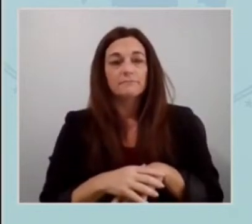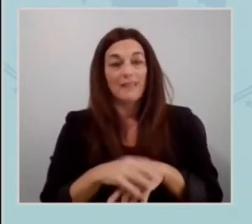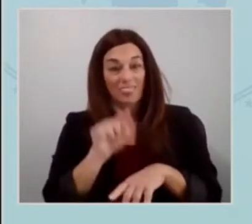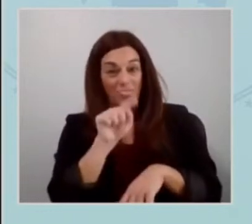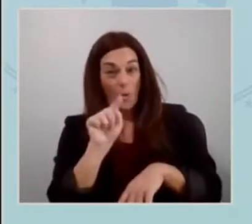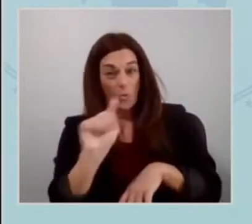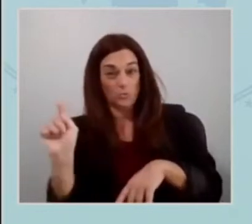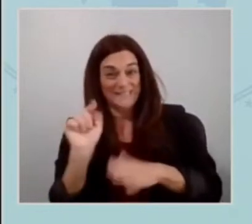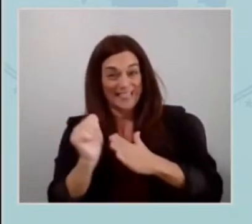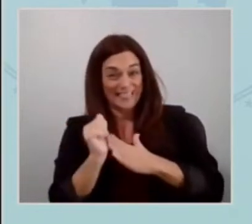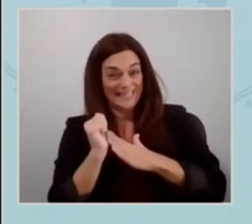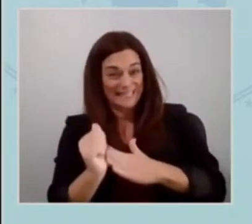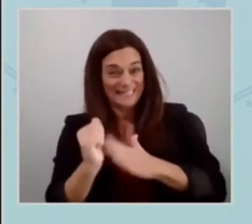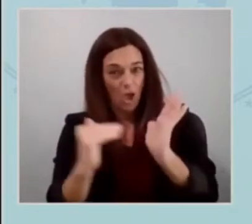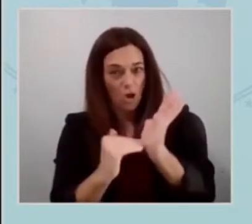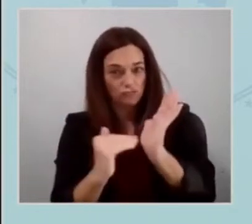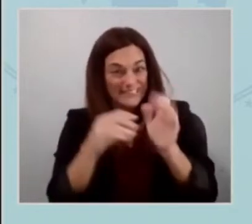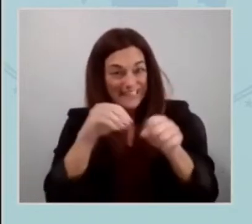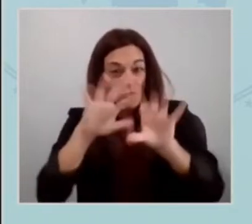yes, sir.